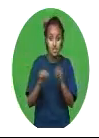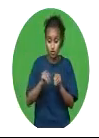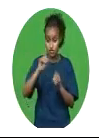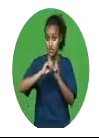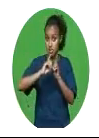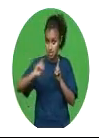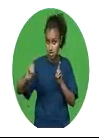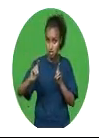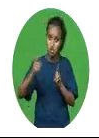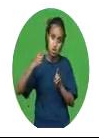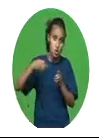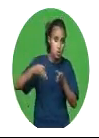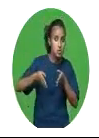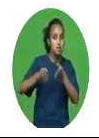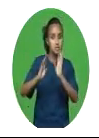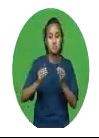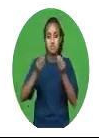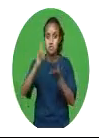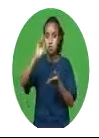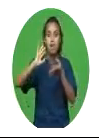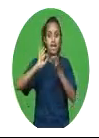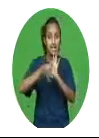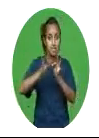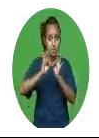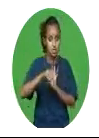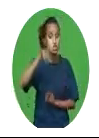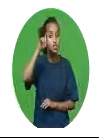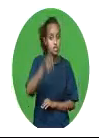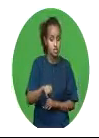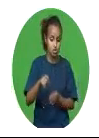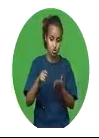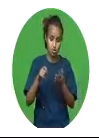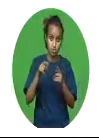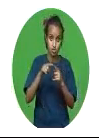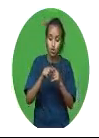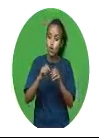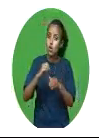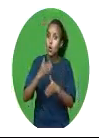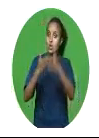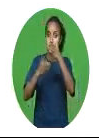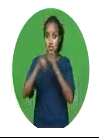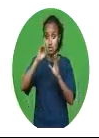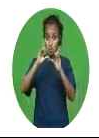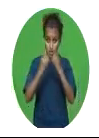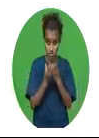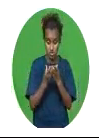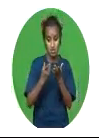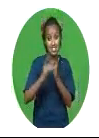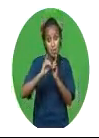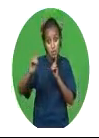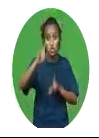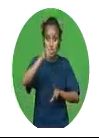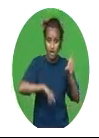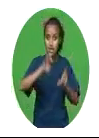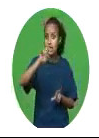dimensions will permit only one interpretation needed to construct the part. Dimension lines,